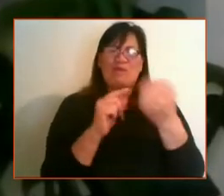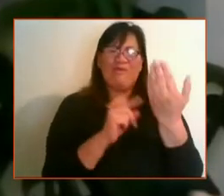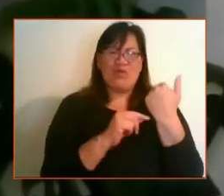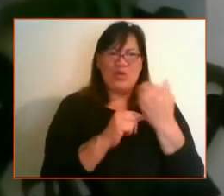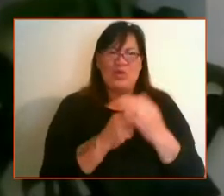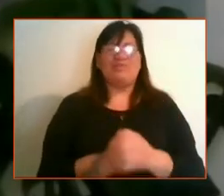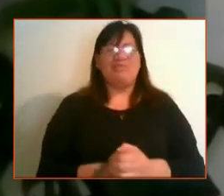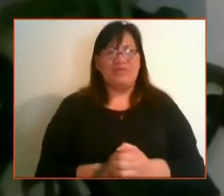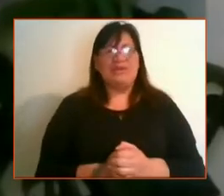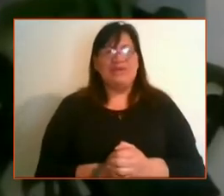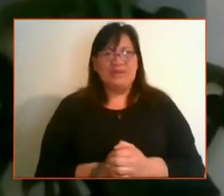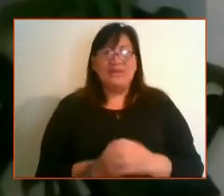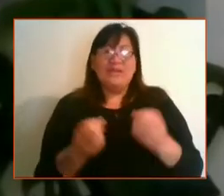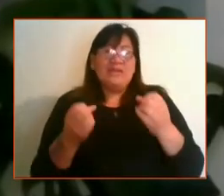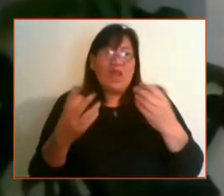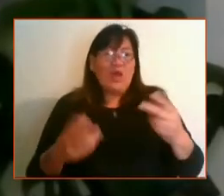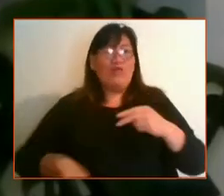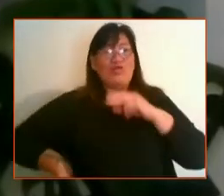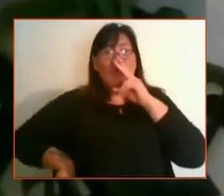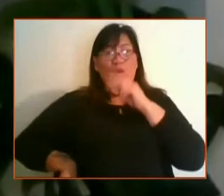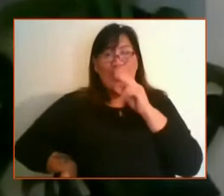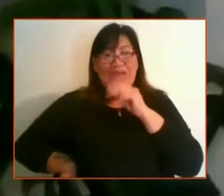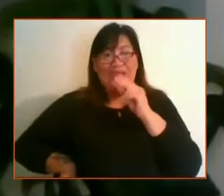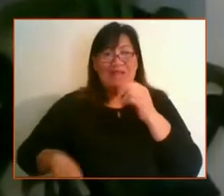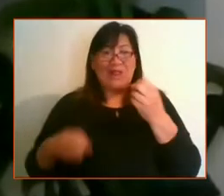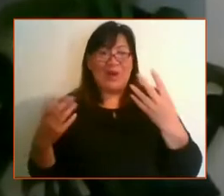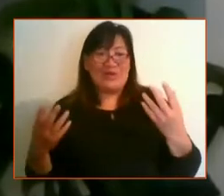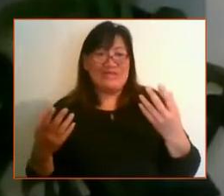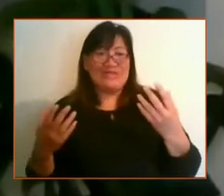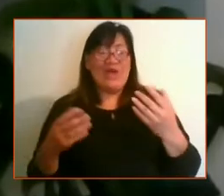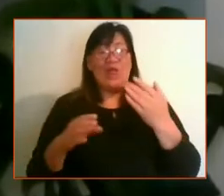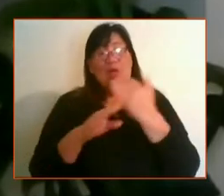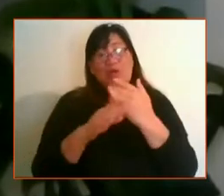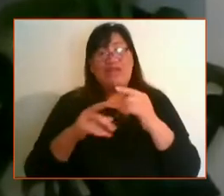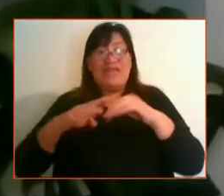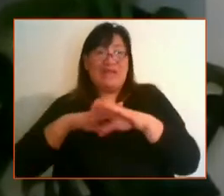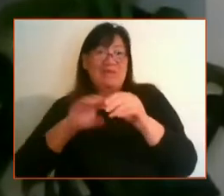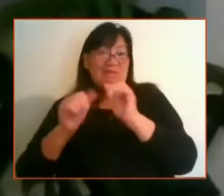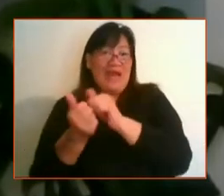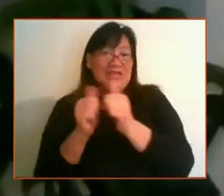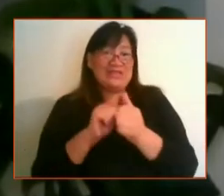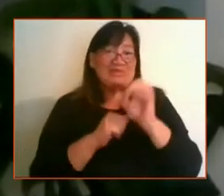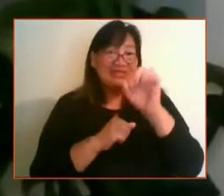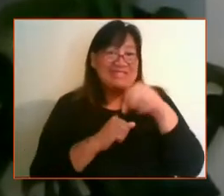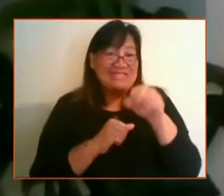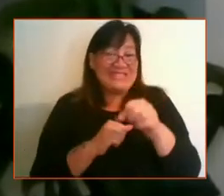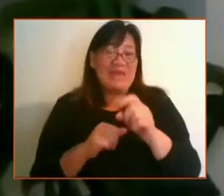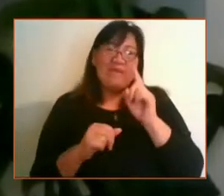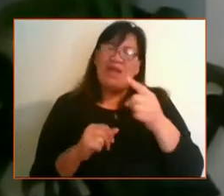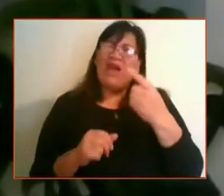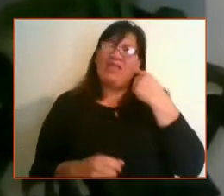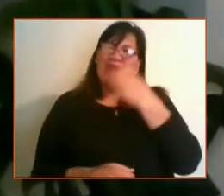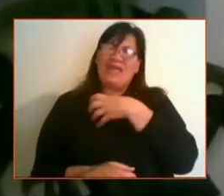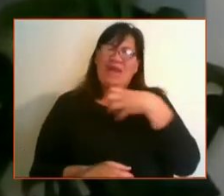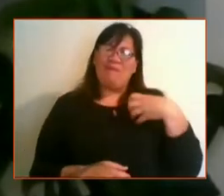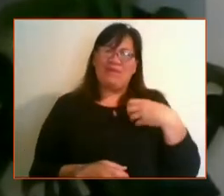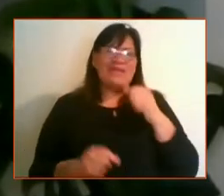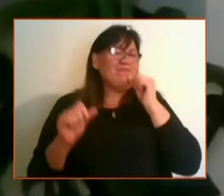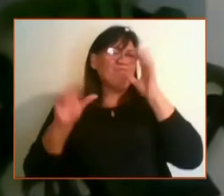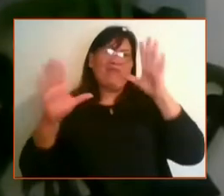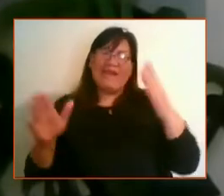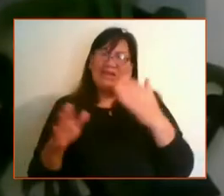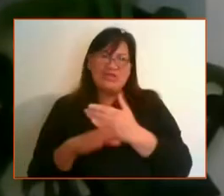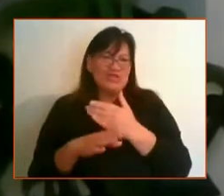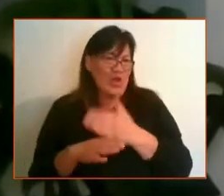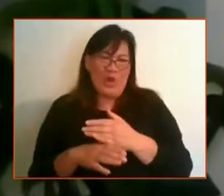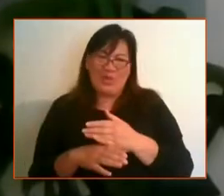is a lot of kind of lip service to the idea of working in partnership or otherwise, and I actually think that our government's done an incredible job, as I keep referring to,